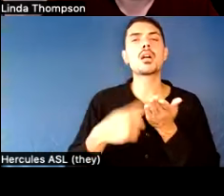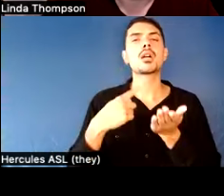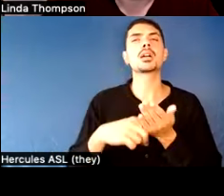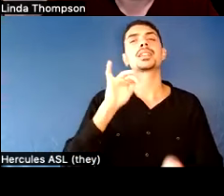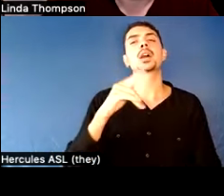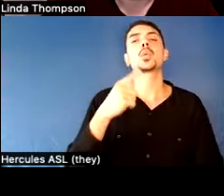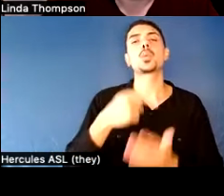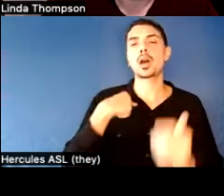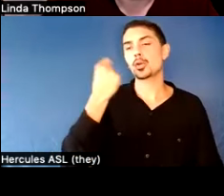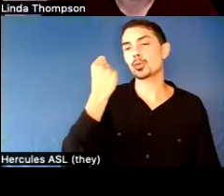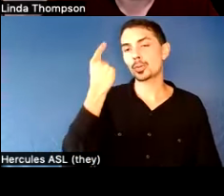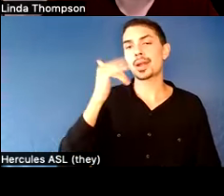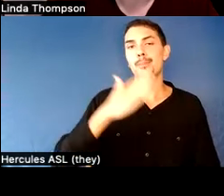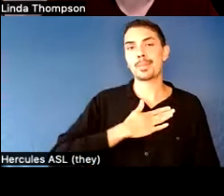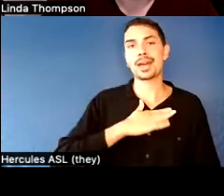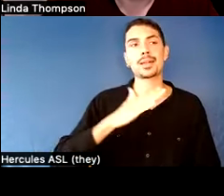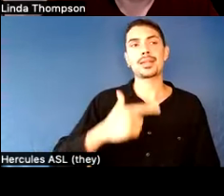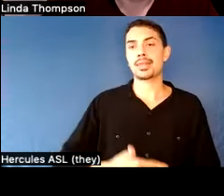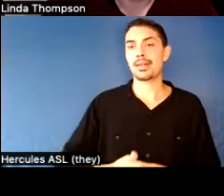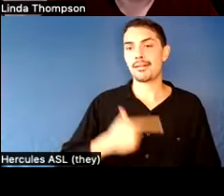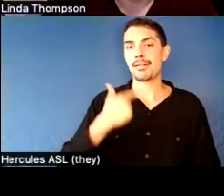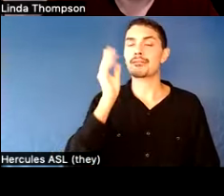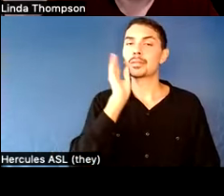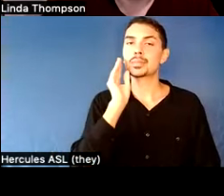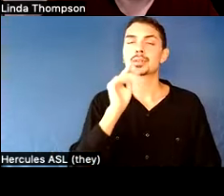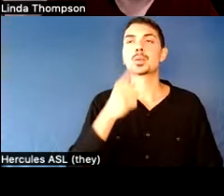I understood my life to be. And so when I had